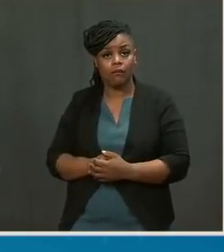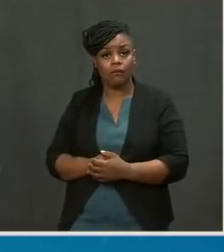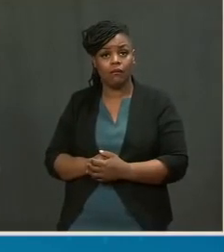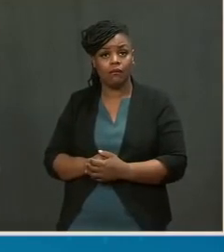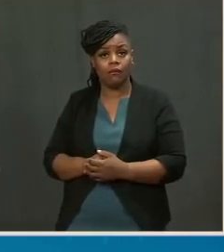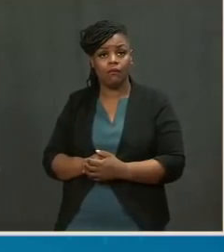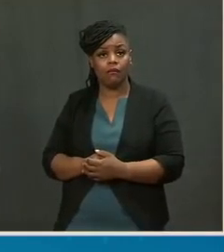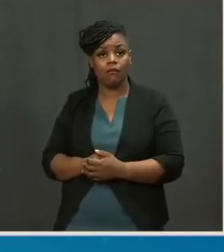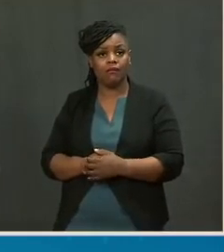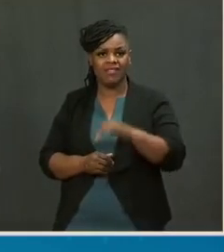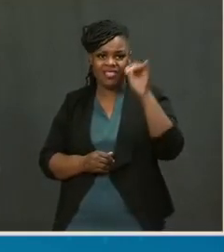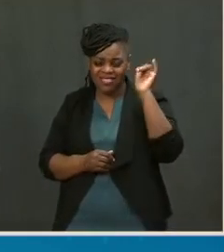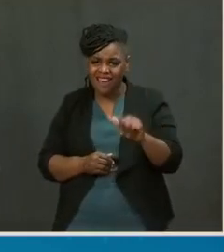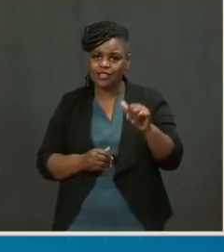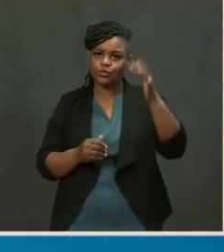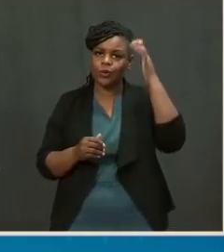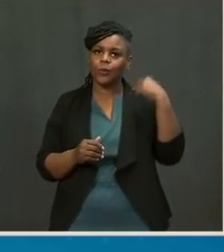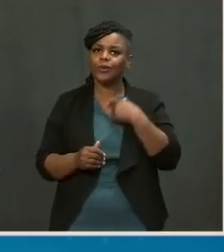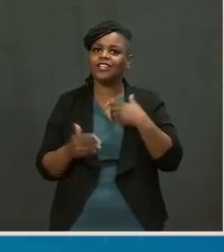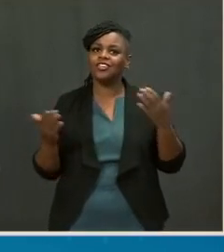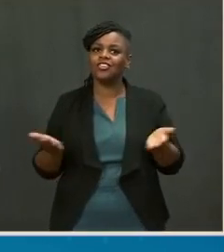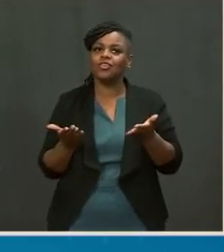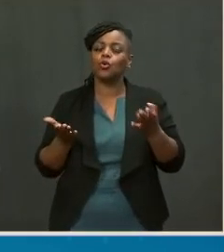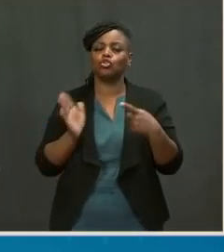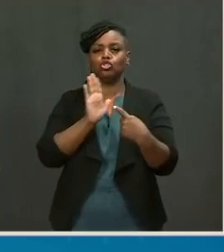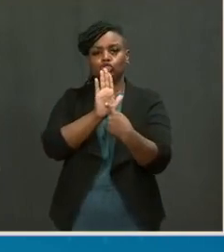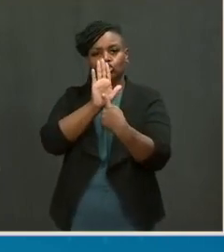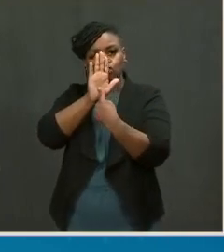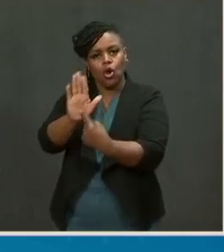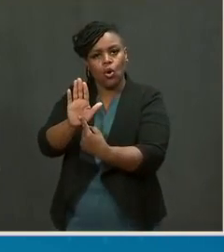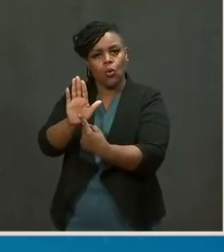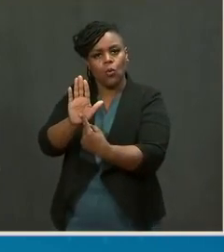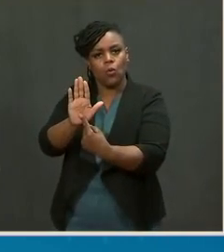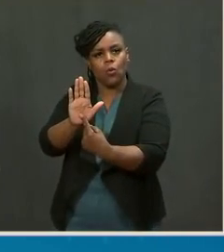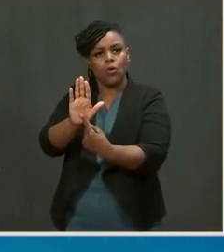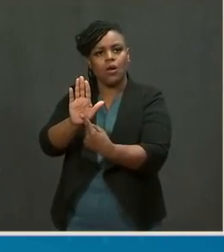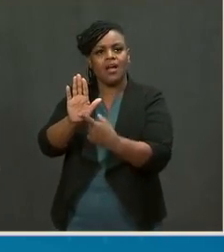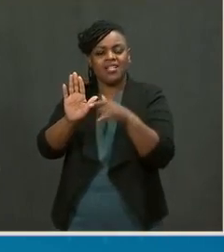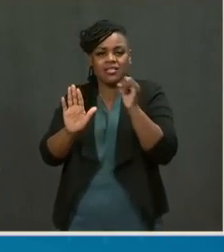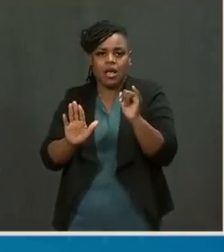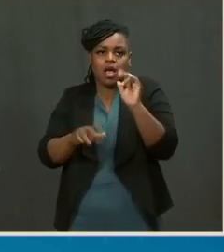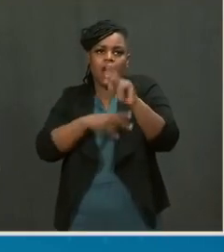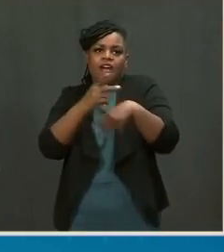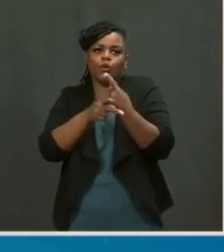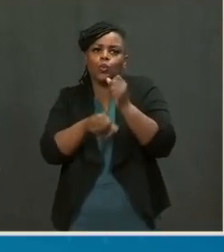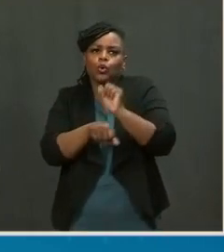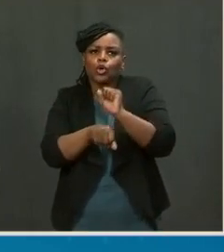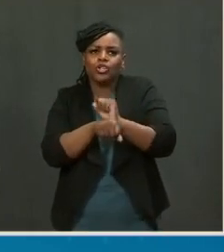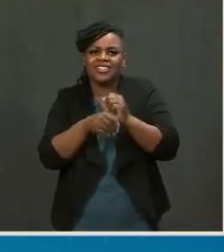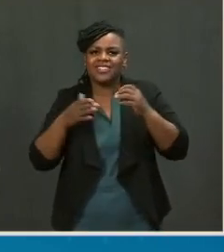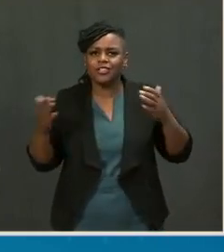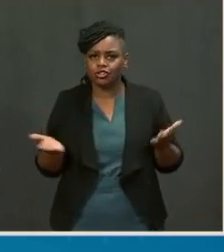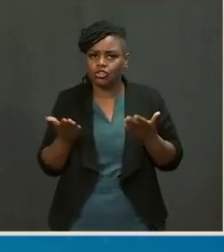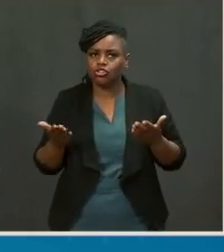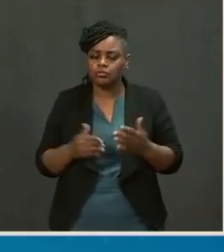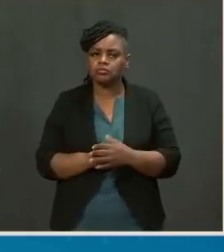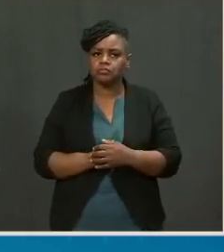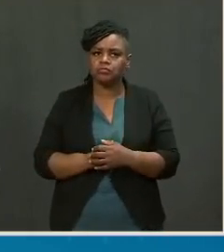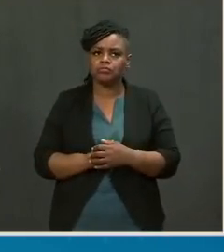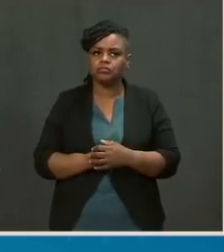hold up and to highlight the kind of work that's happening right here at IBW around what we need to